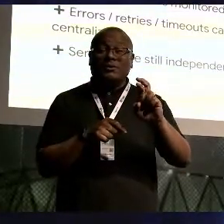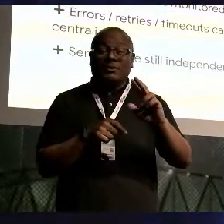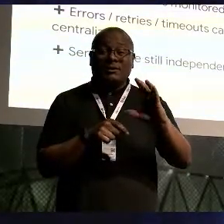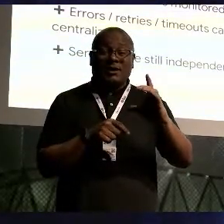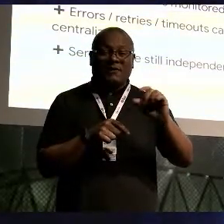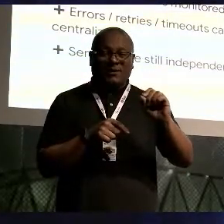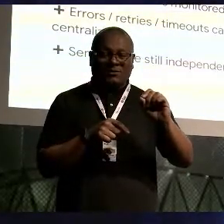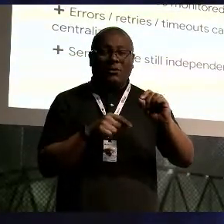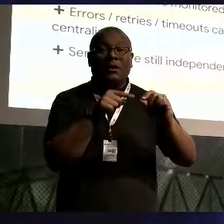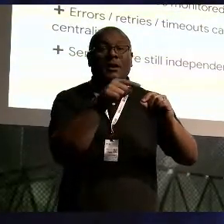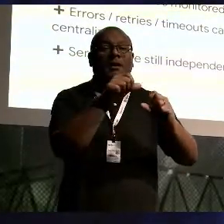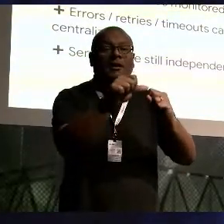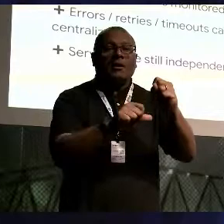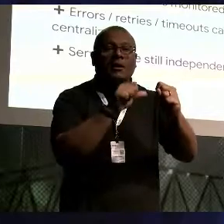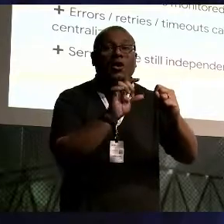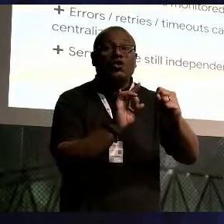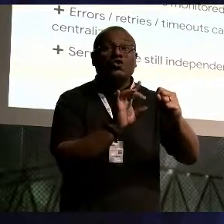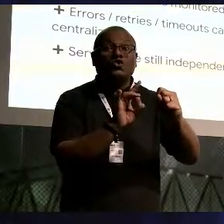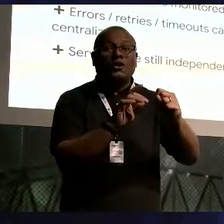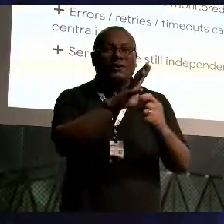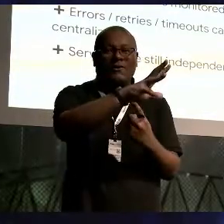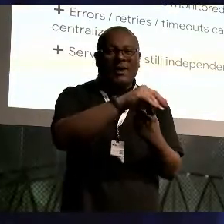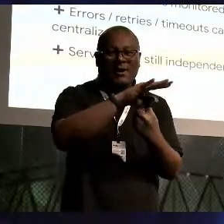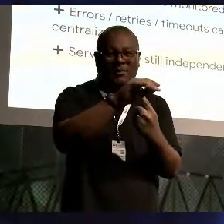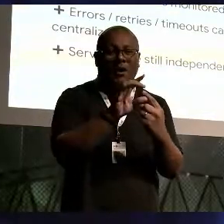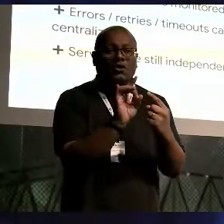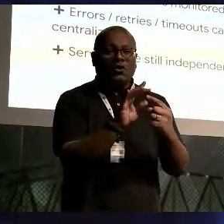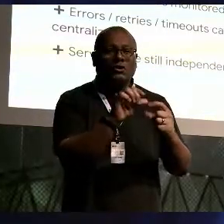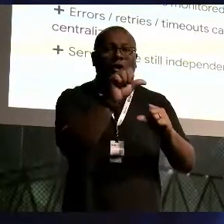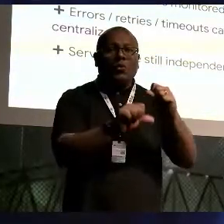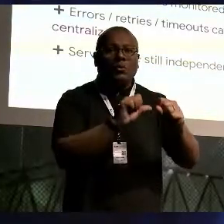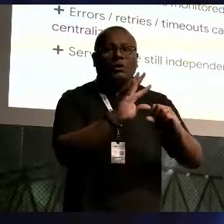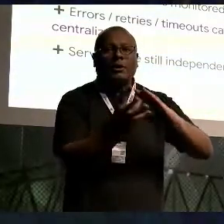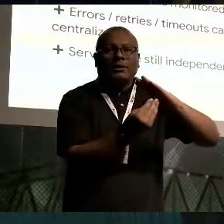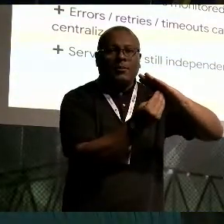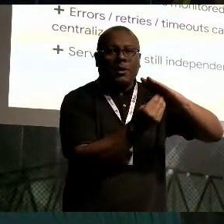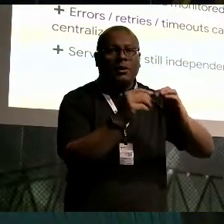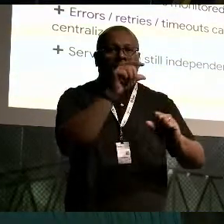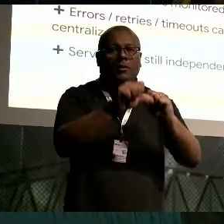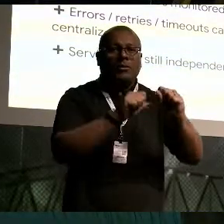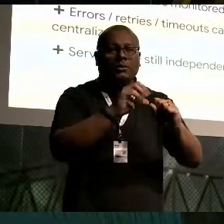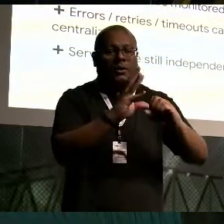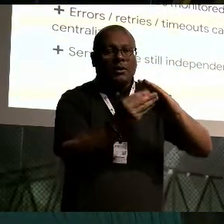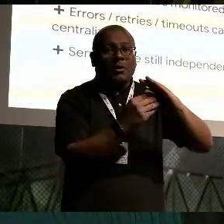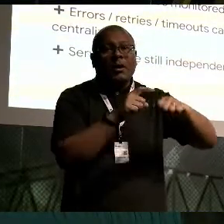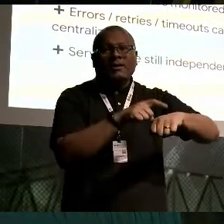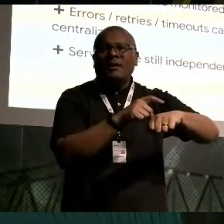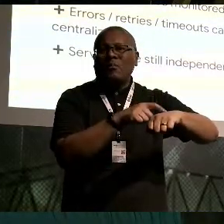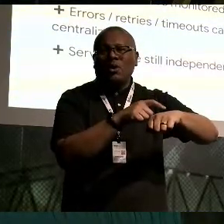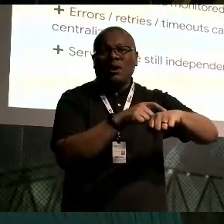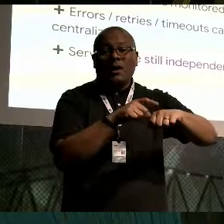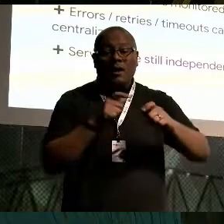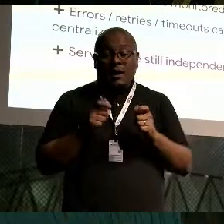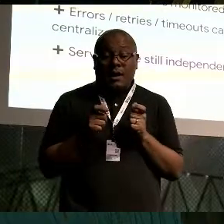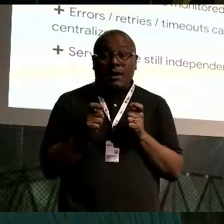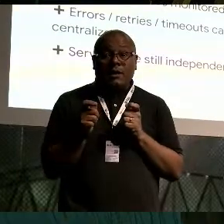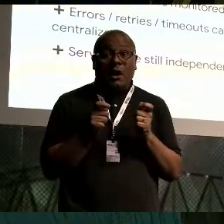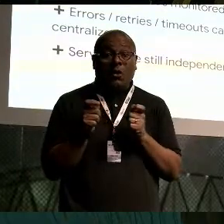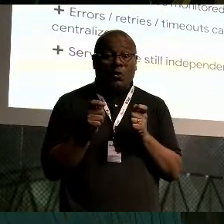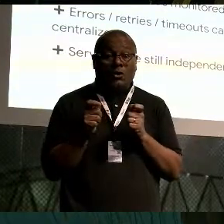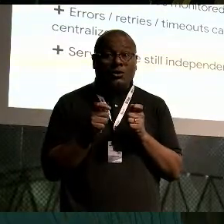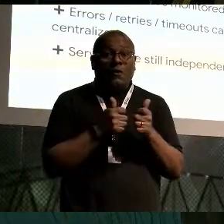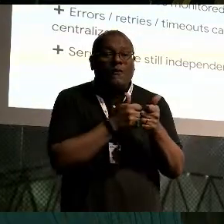still deployed independently, but you kind of bring them together into a temporary orchestration that you